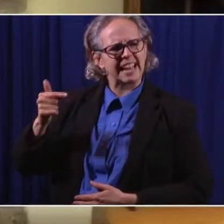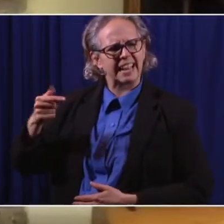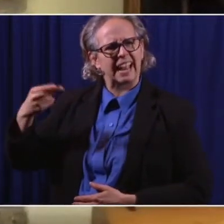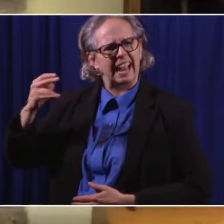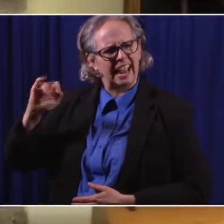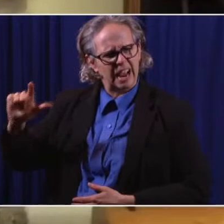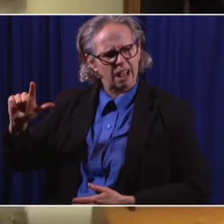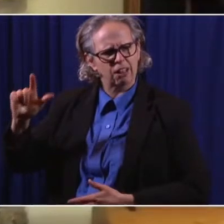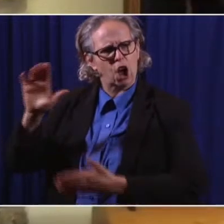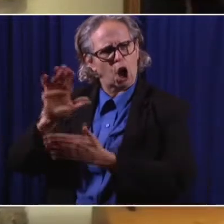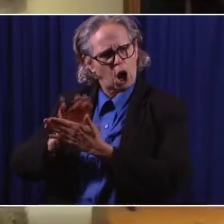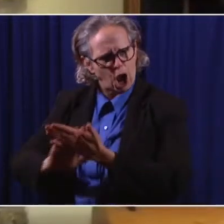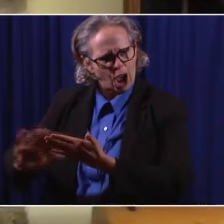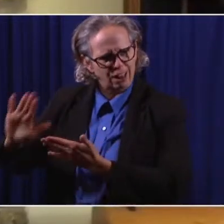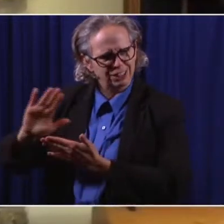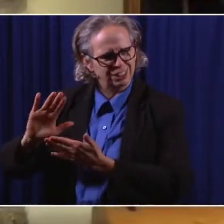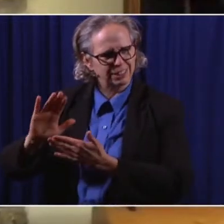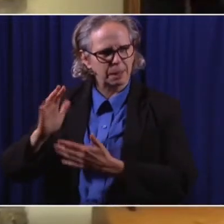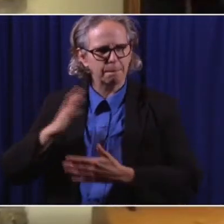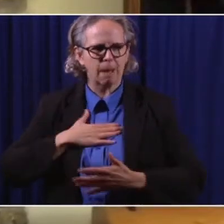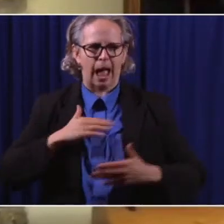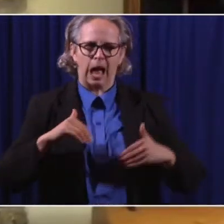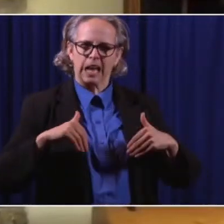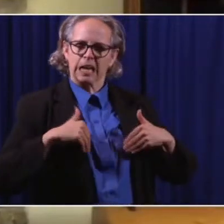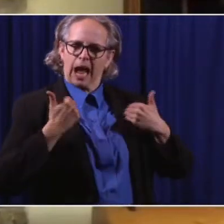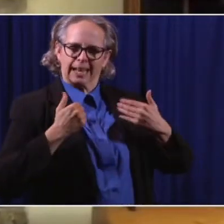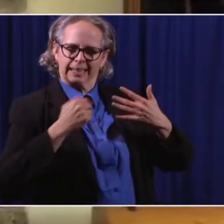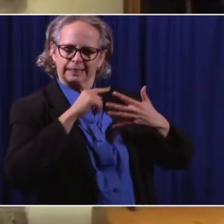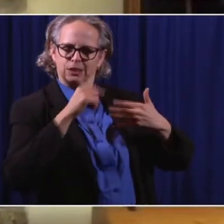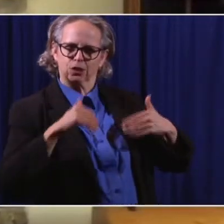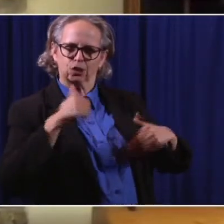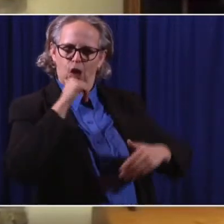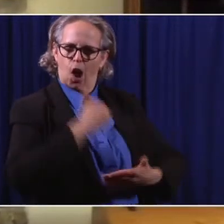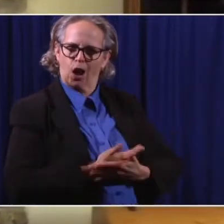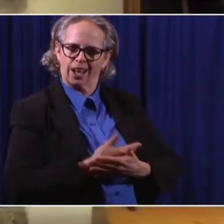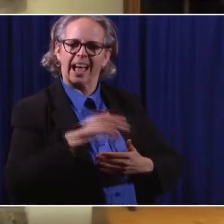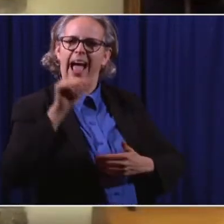was a tie, the purple tie I picked out today.